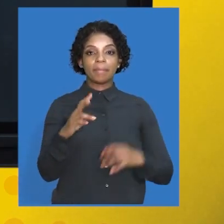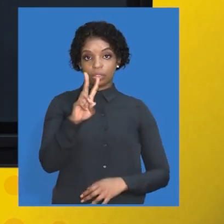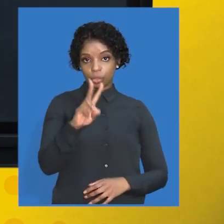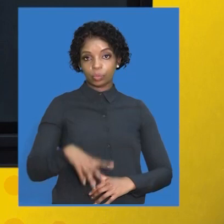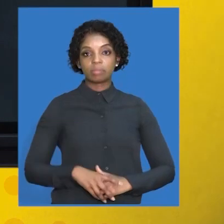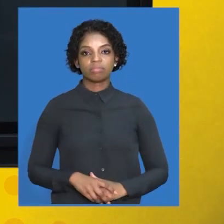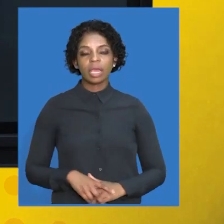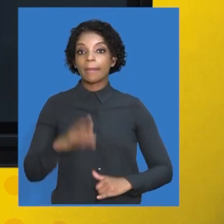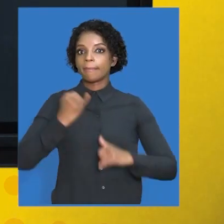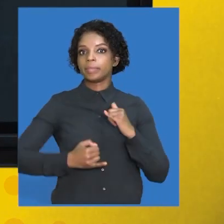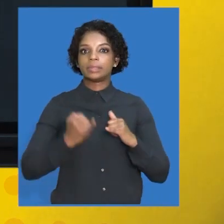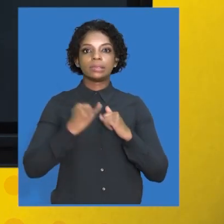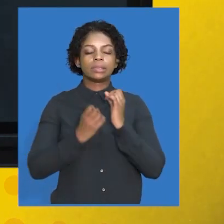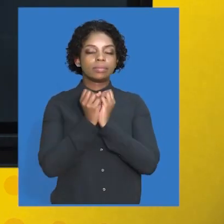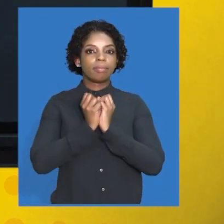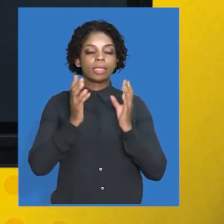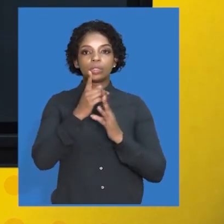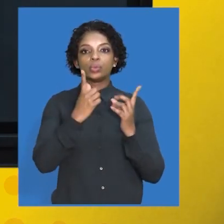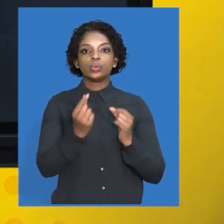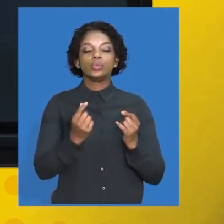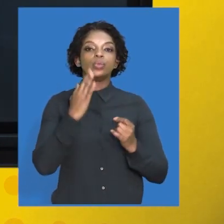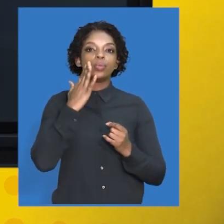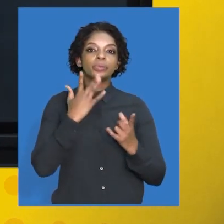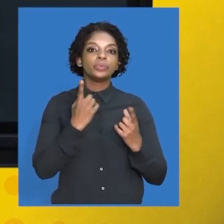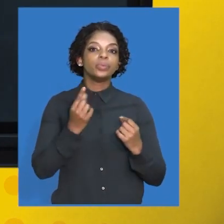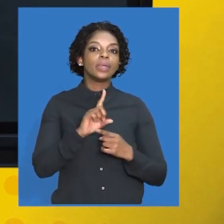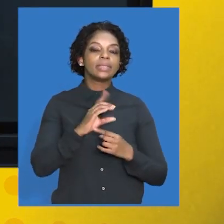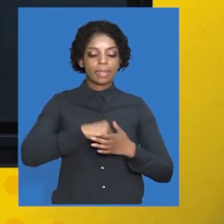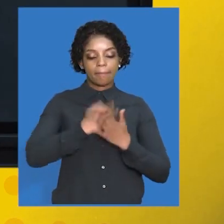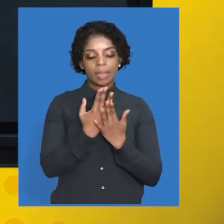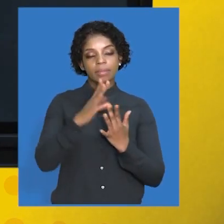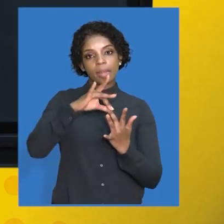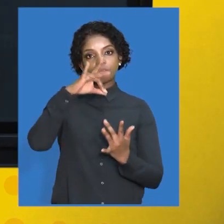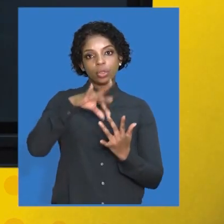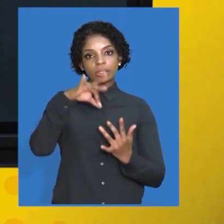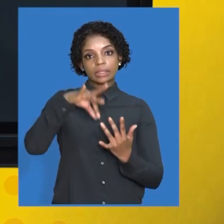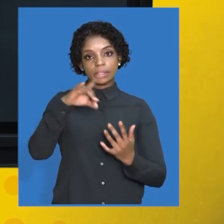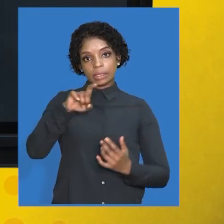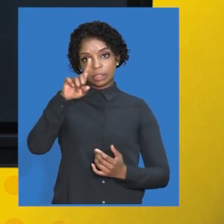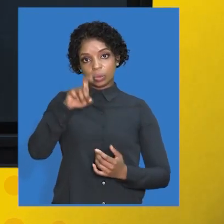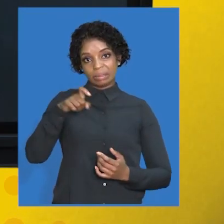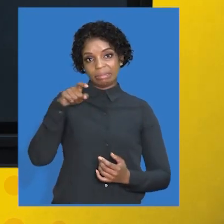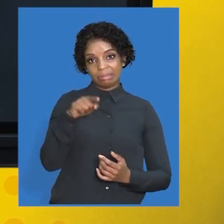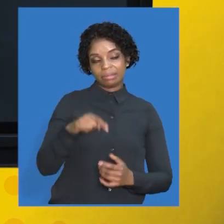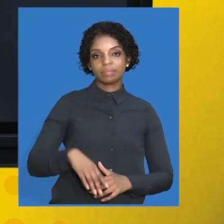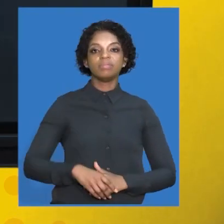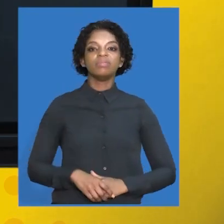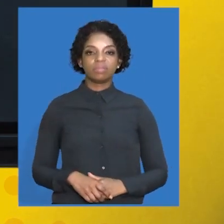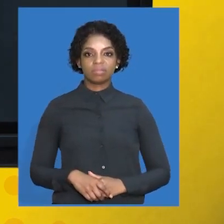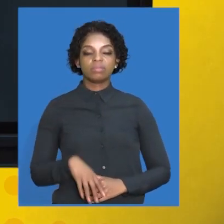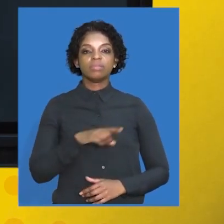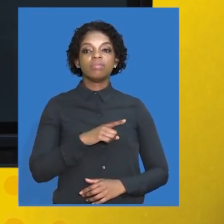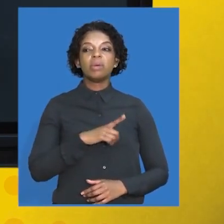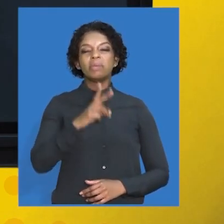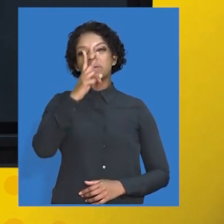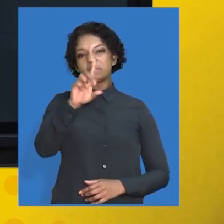that you make when it comes to your multiple choice questions, just to ensure that you don't make these same mistakes and lose out on some silly marks there. So let's